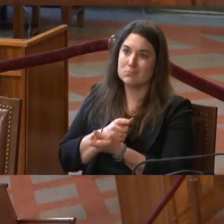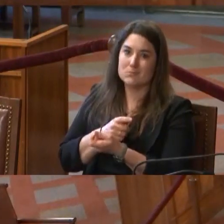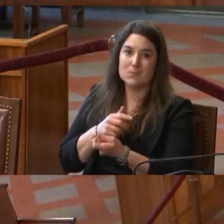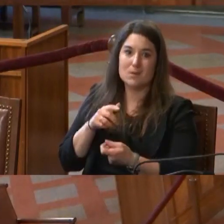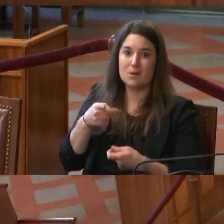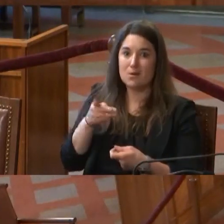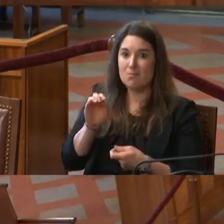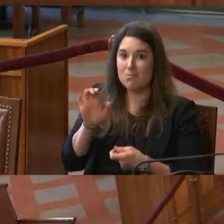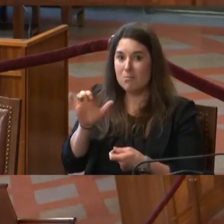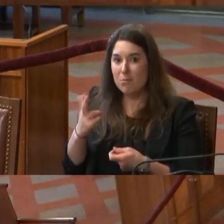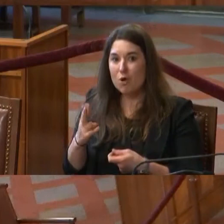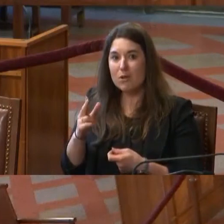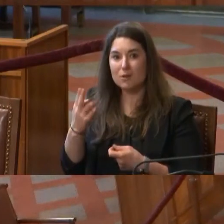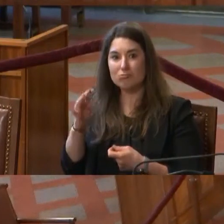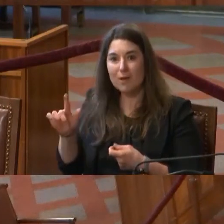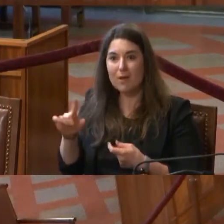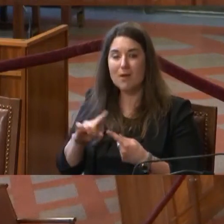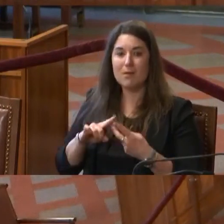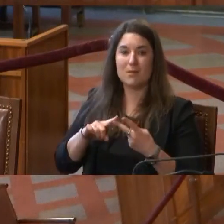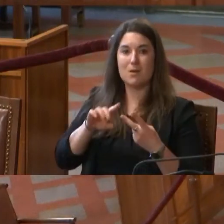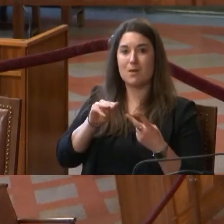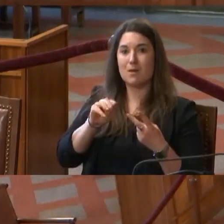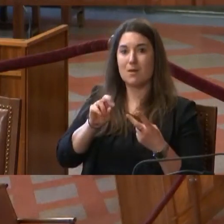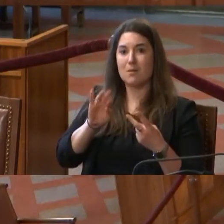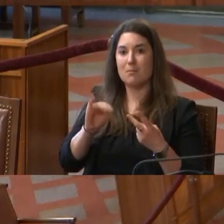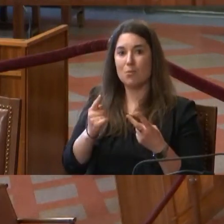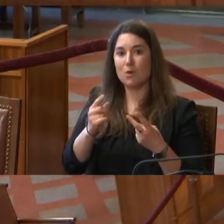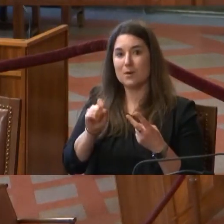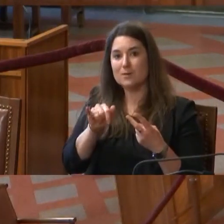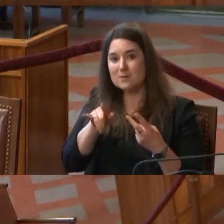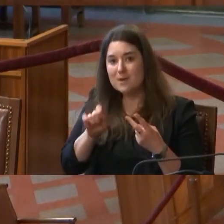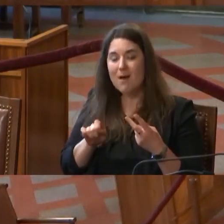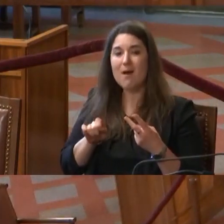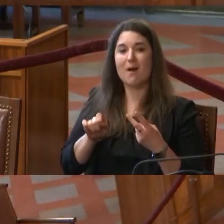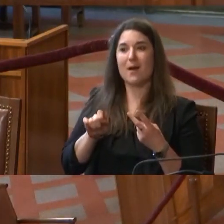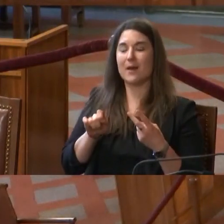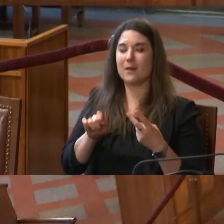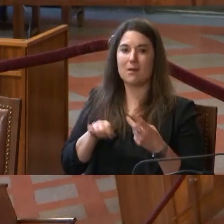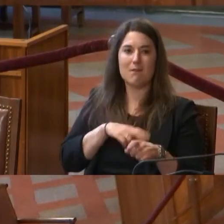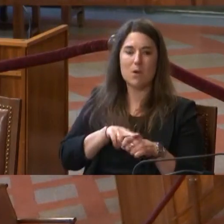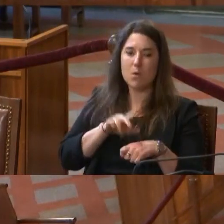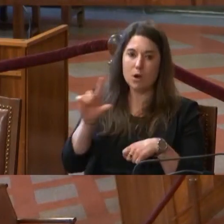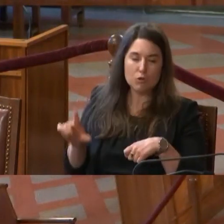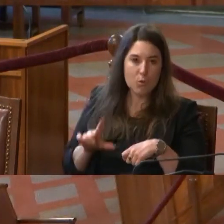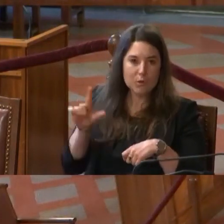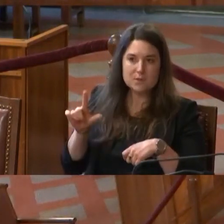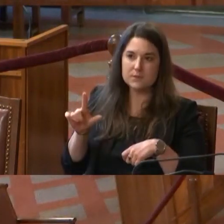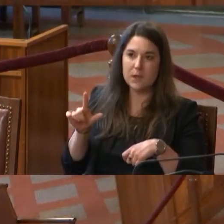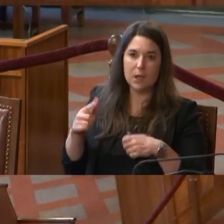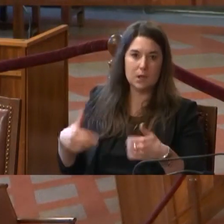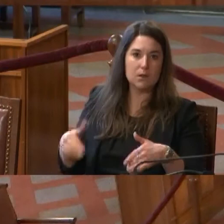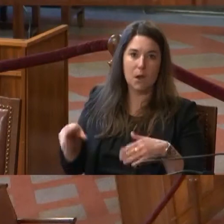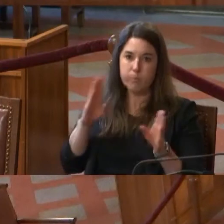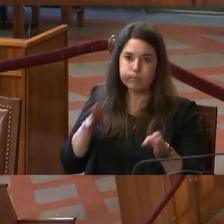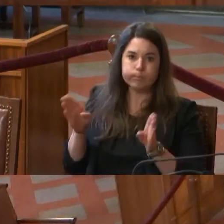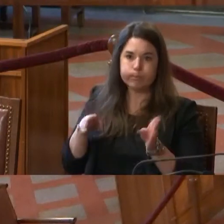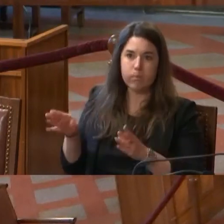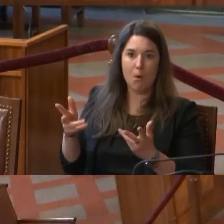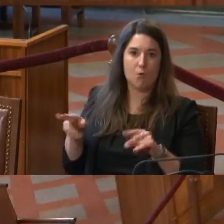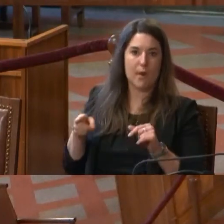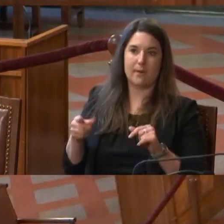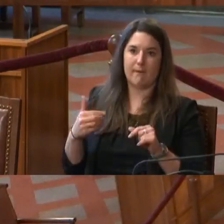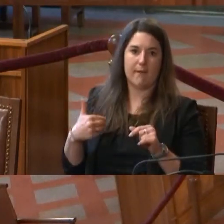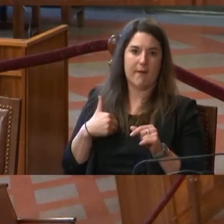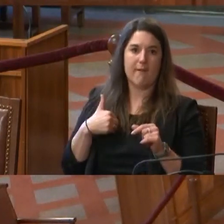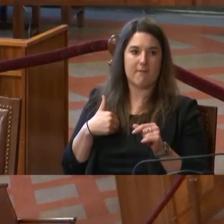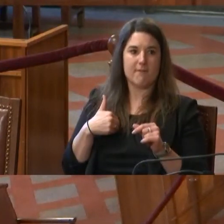starting its own mutual aid. Morningside has started a neighborhood network group. Of course, Lawrenceville is super, super organized and